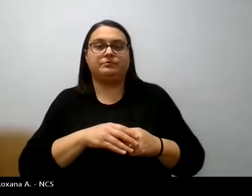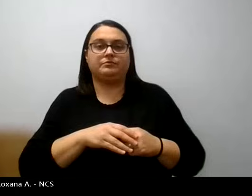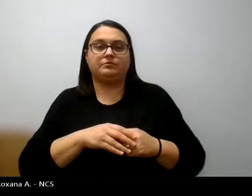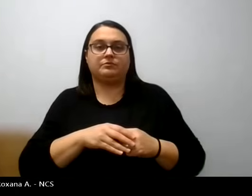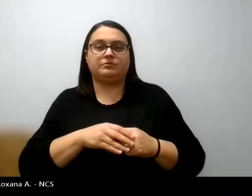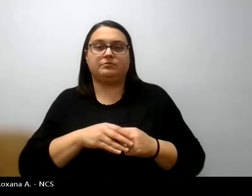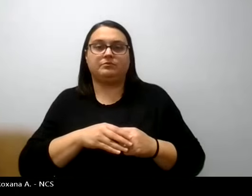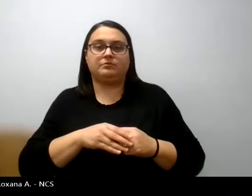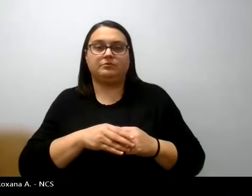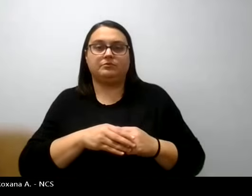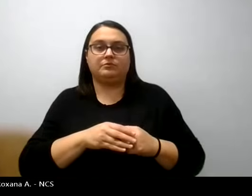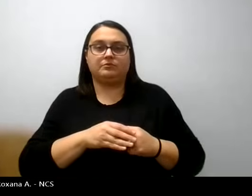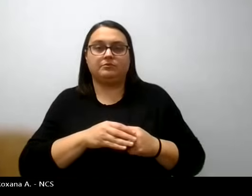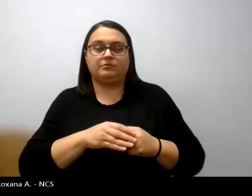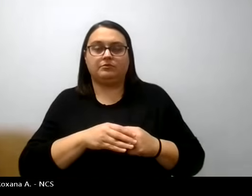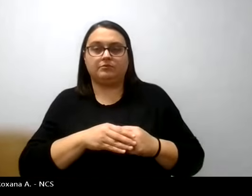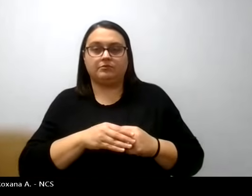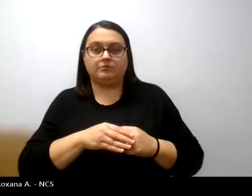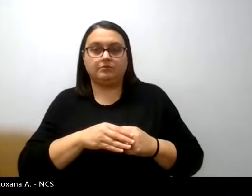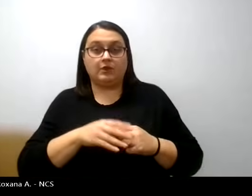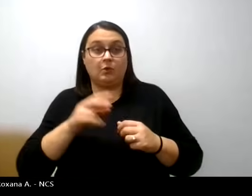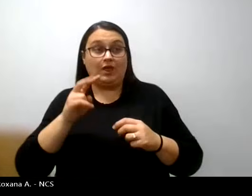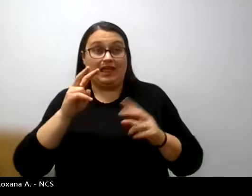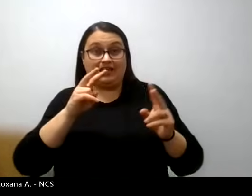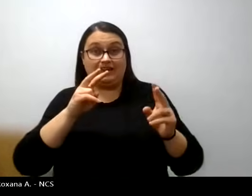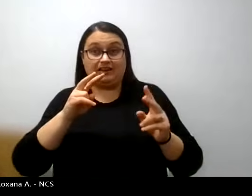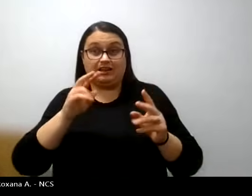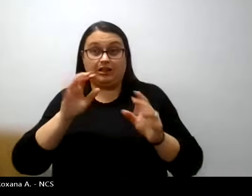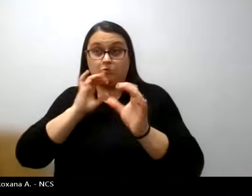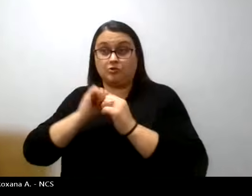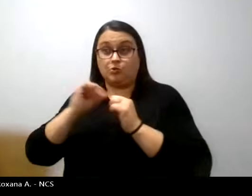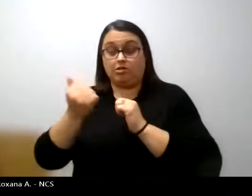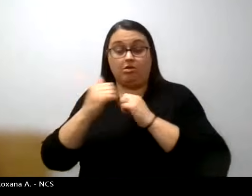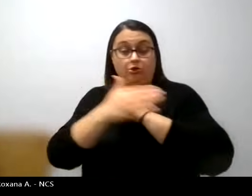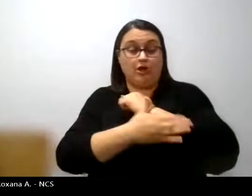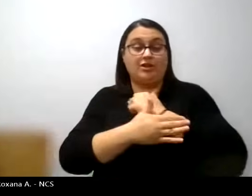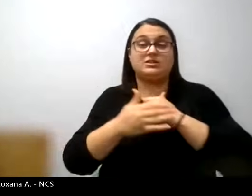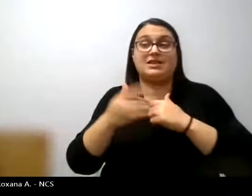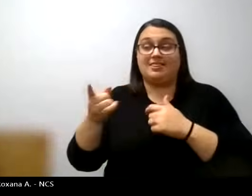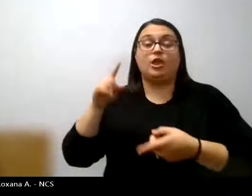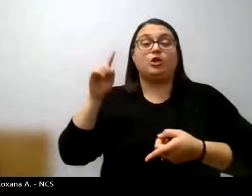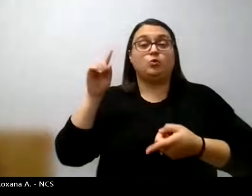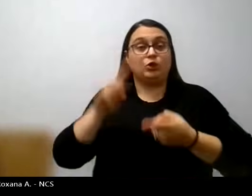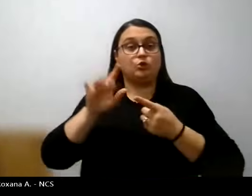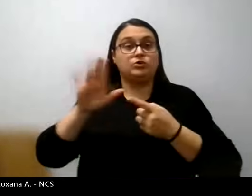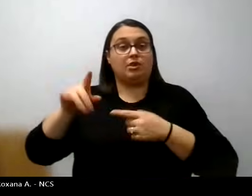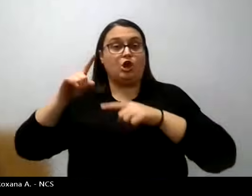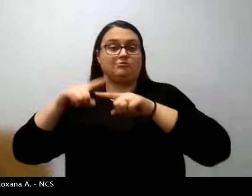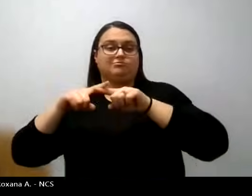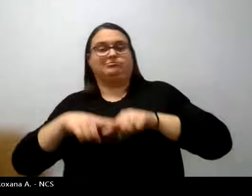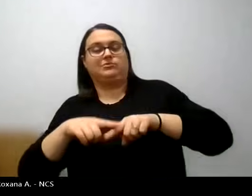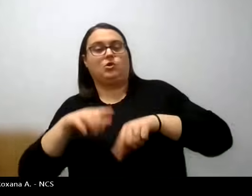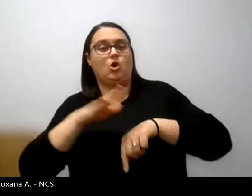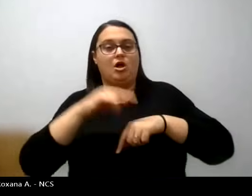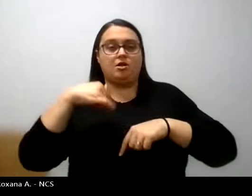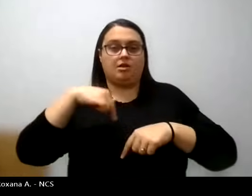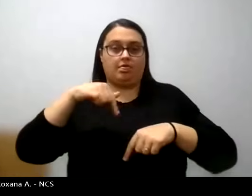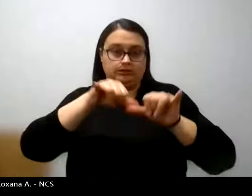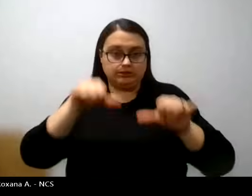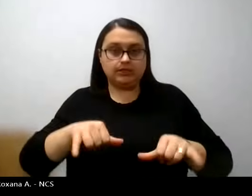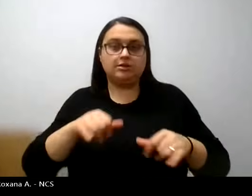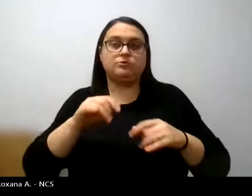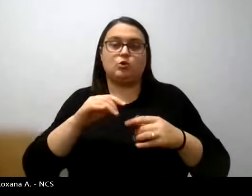early coordination with the counties, and so they were able to reduce demands and act quickly and decisively to reduce the demands, so that minimized the impact